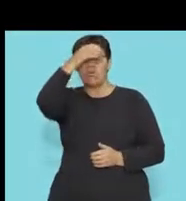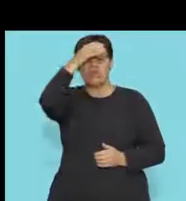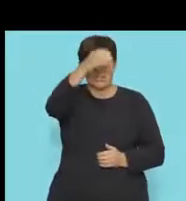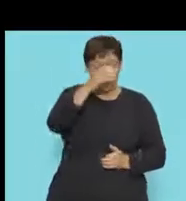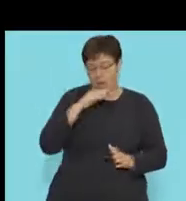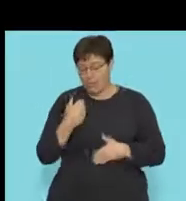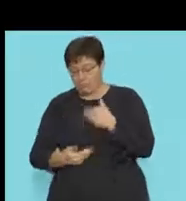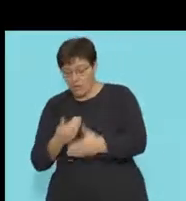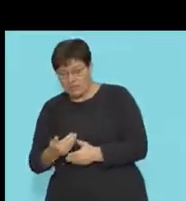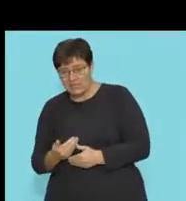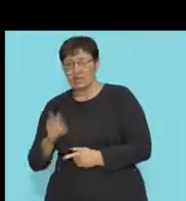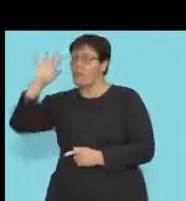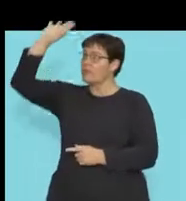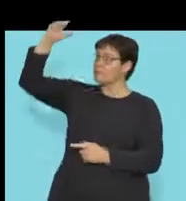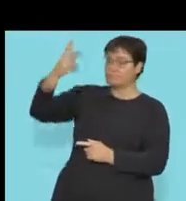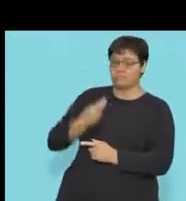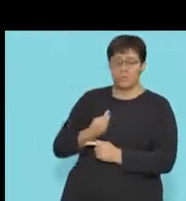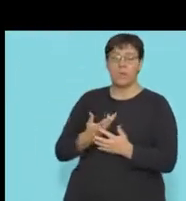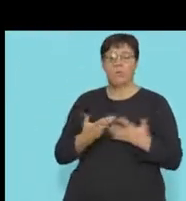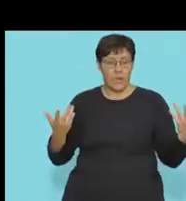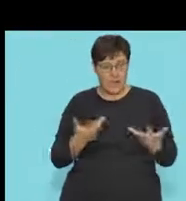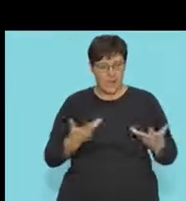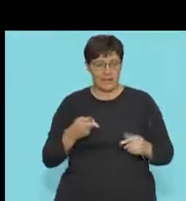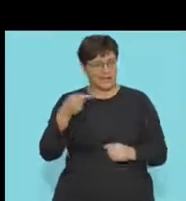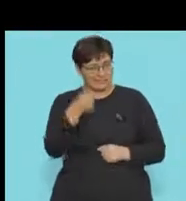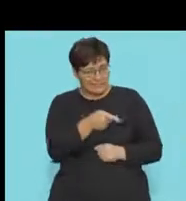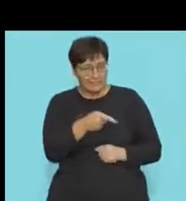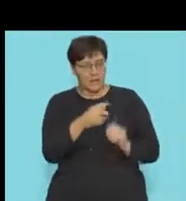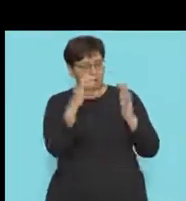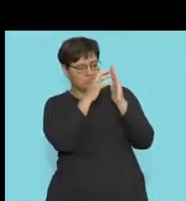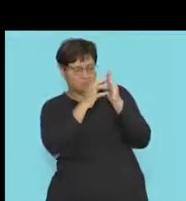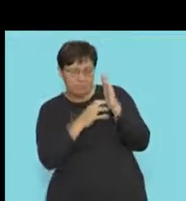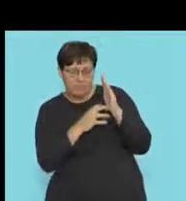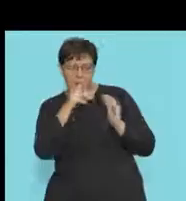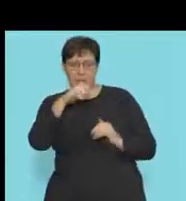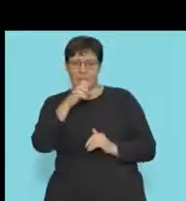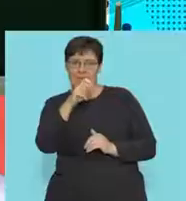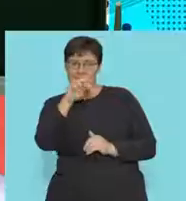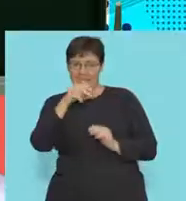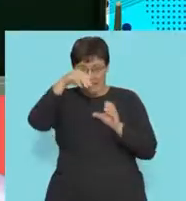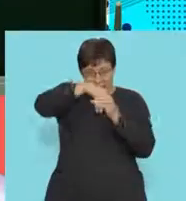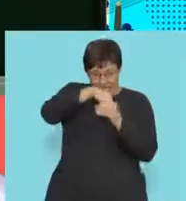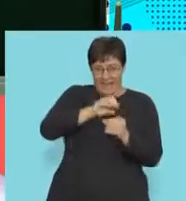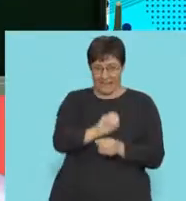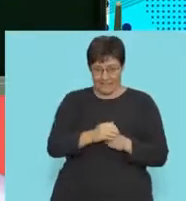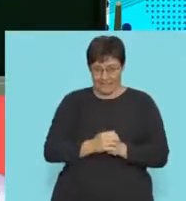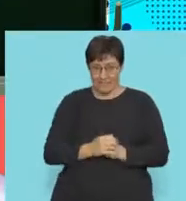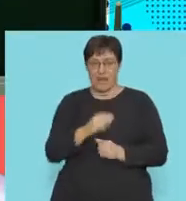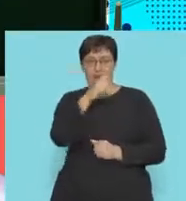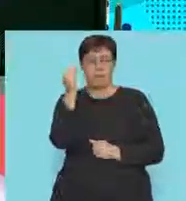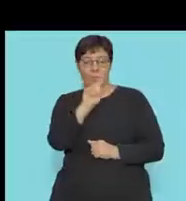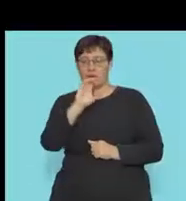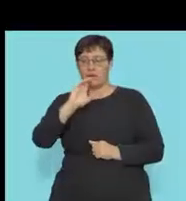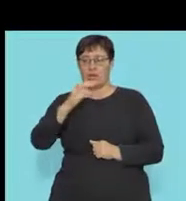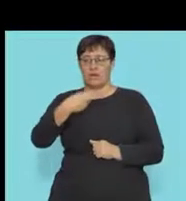the process around photosynthesis happens with the pigments that are present in the chloroplast. And that is called